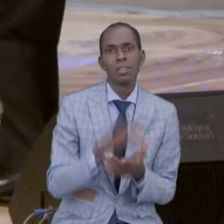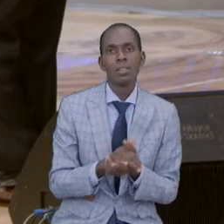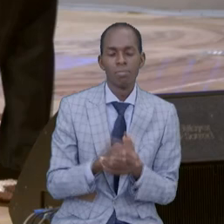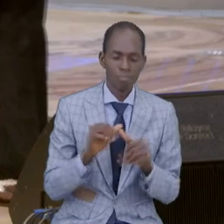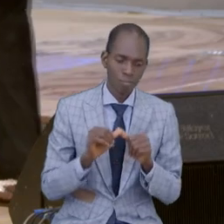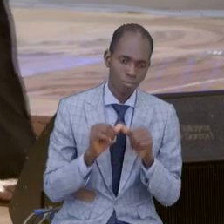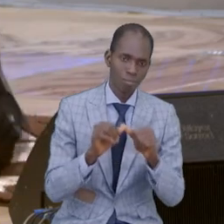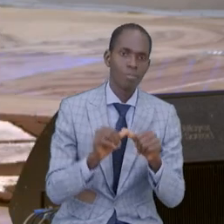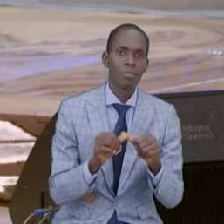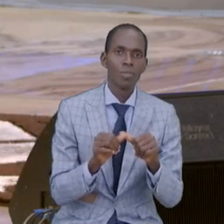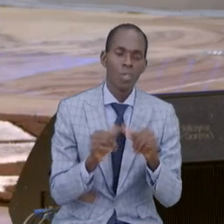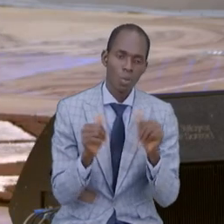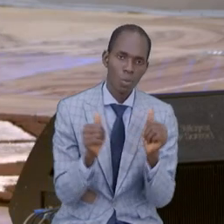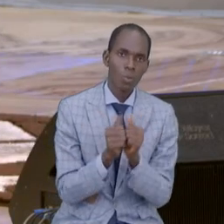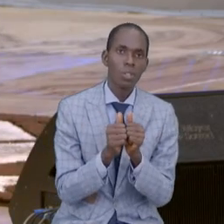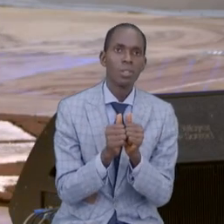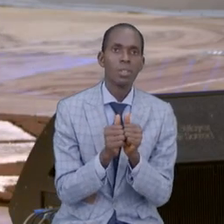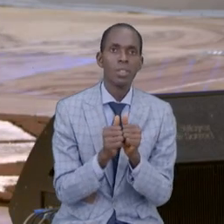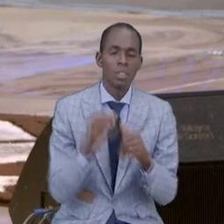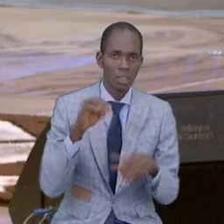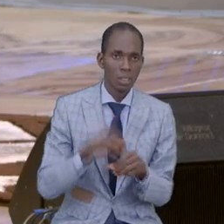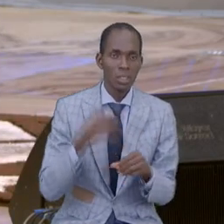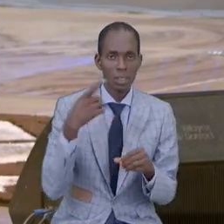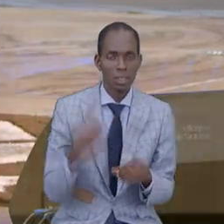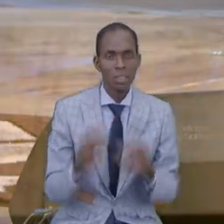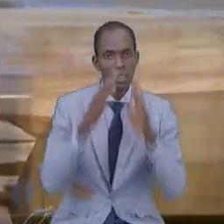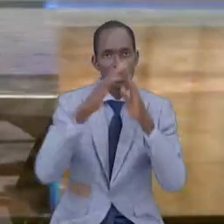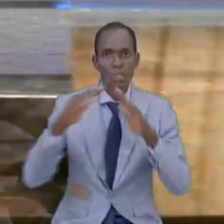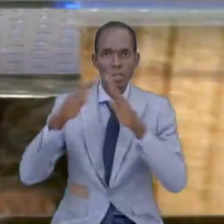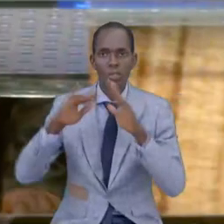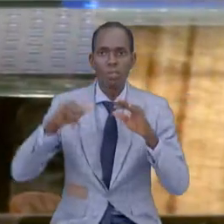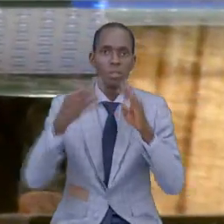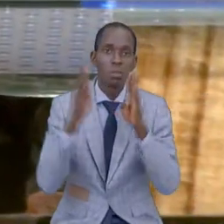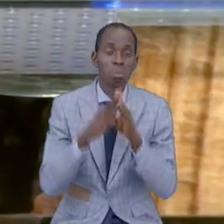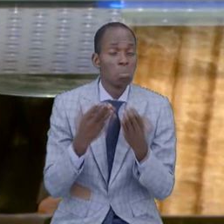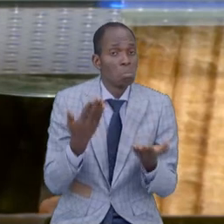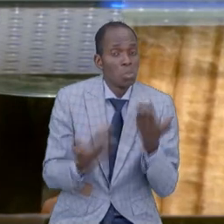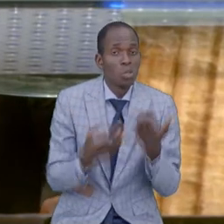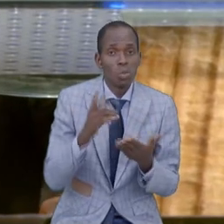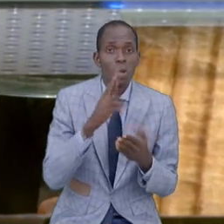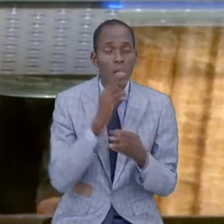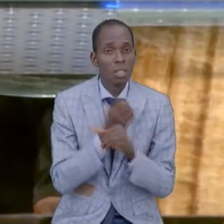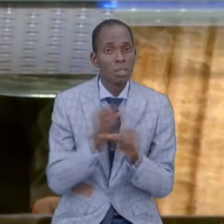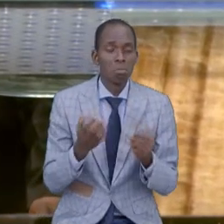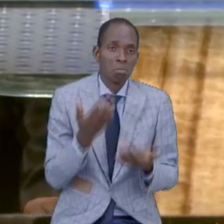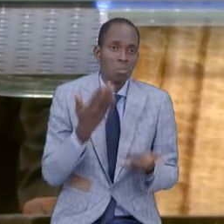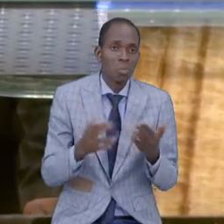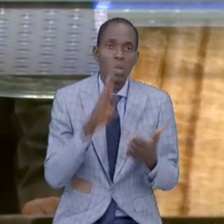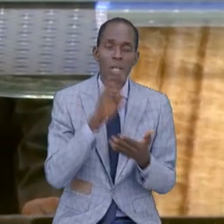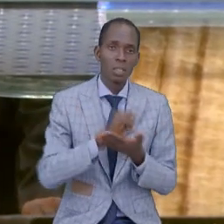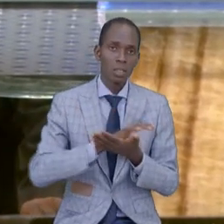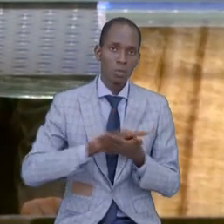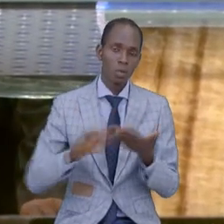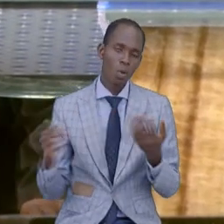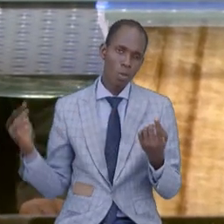tarry, wait in the city of Jerusalem, even though you are saved, even though you are sanctified,